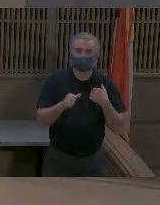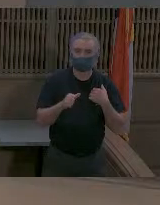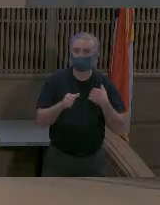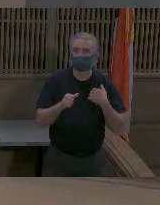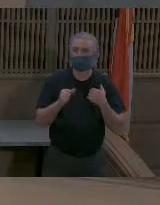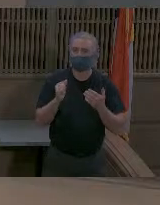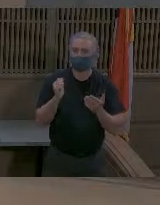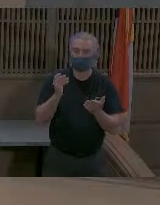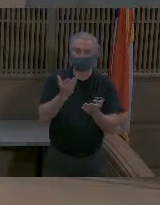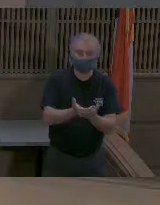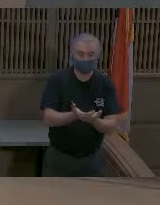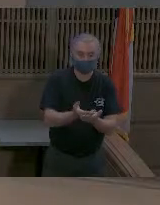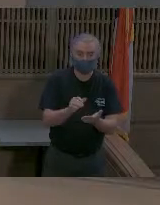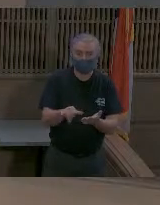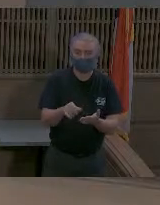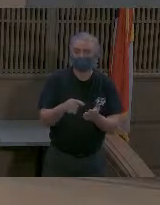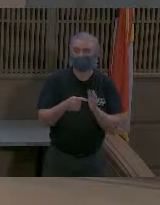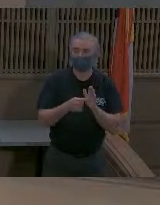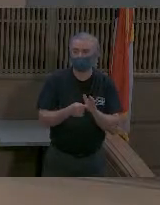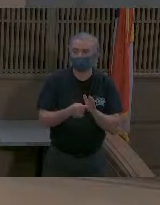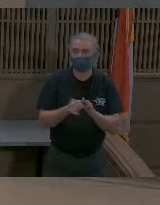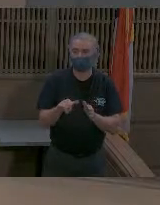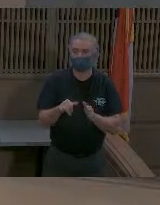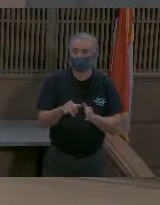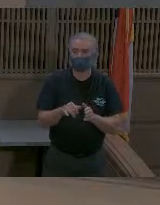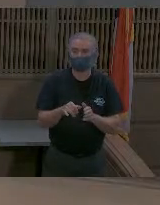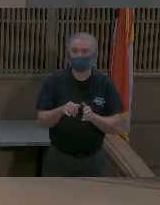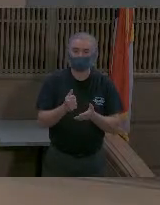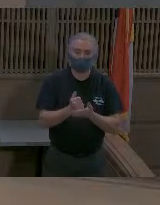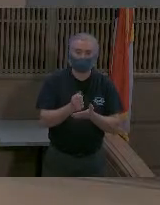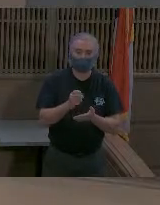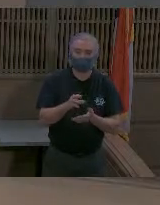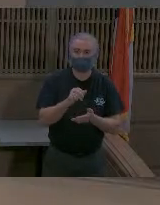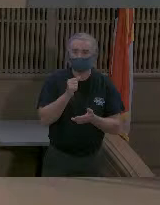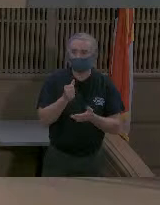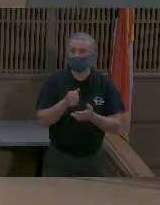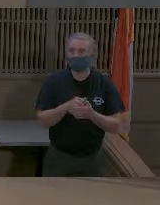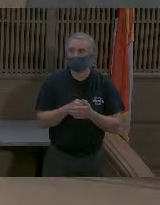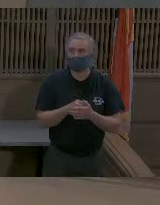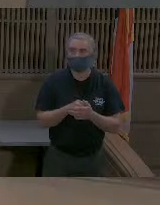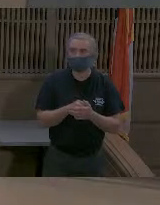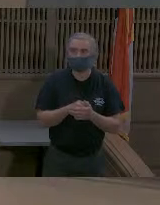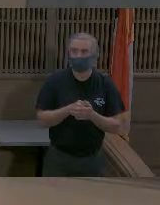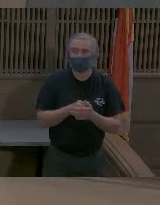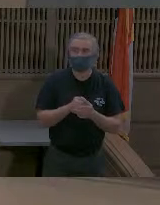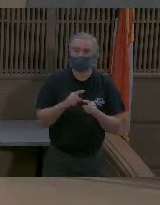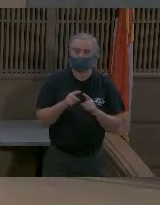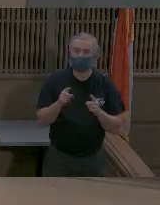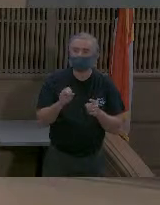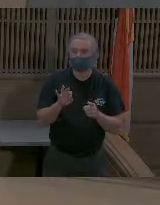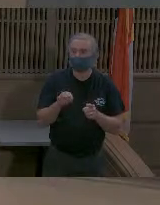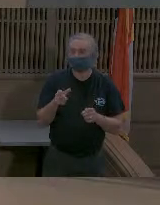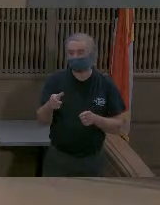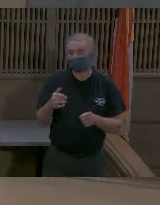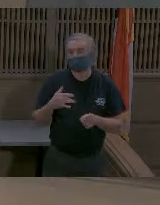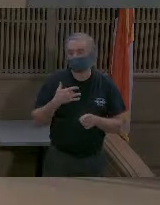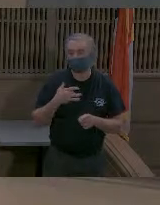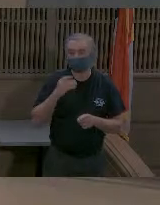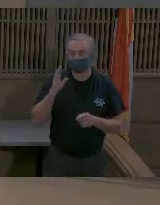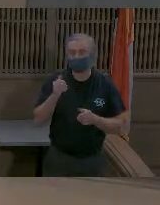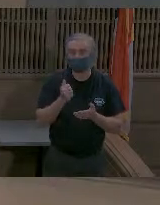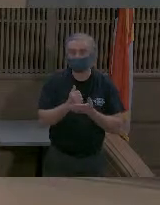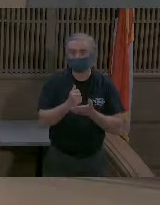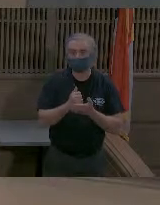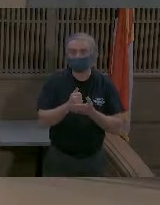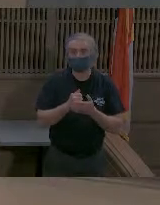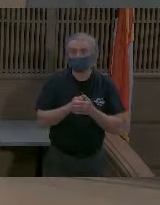evidence longitudinally that shows that it does or how much it will help, but it stands to reason that it will help. But I will tell you, wearing